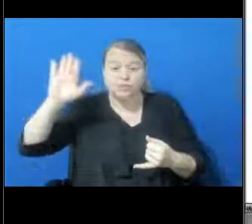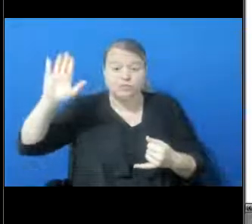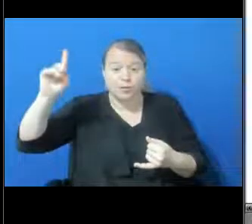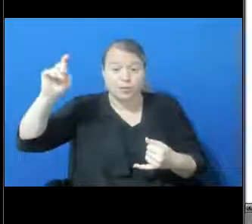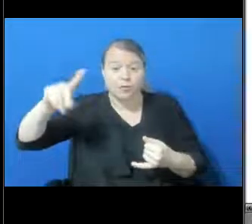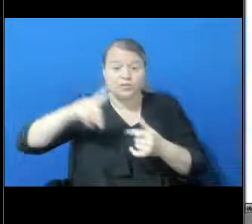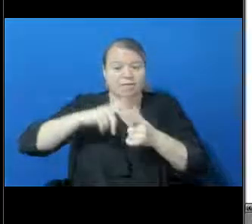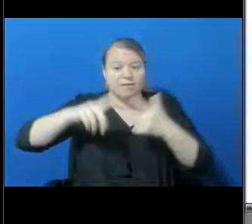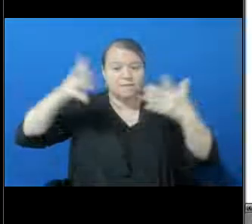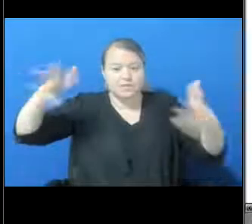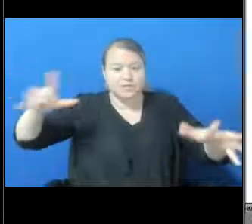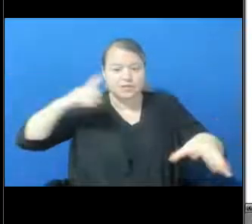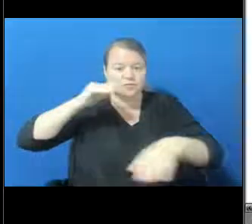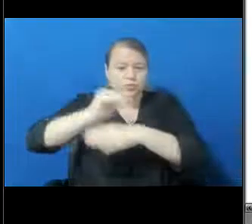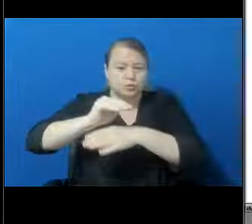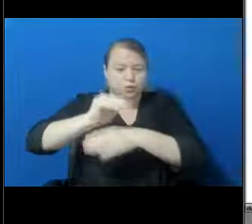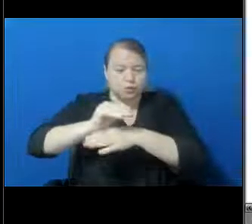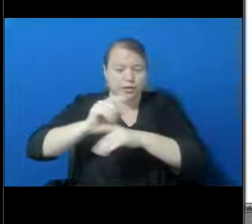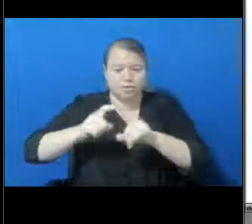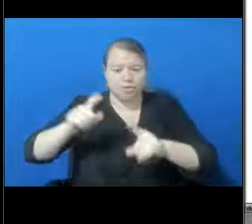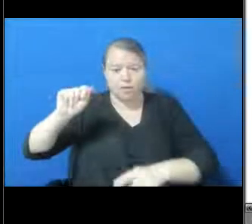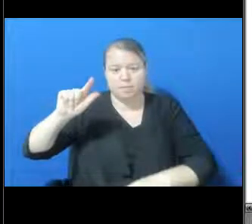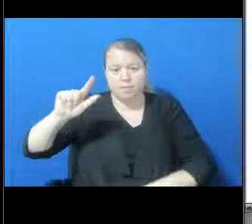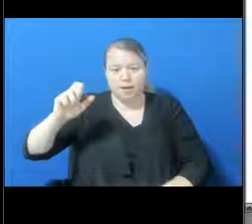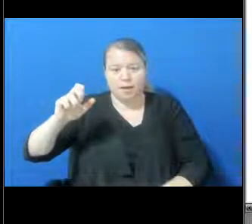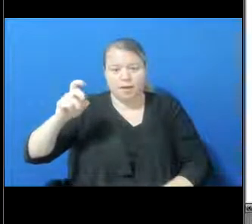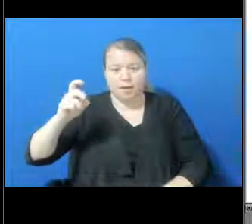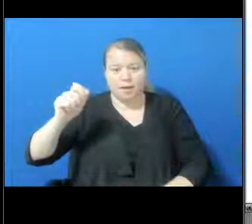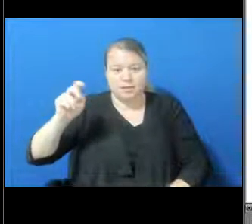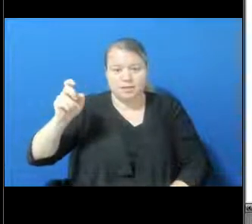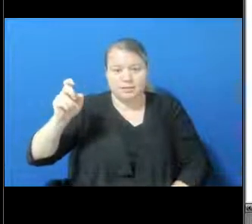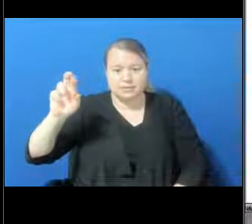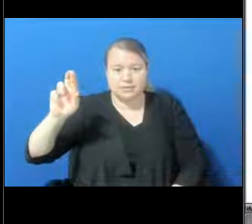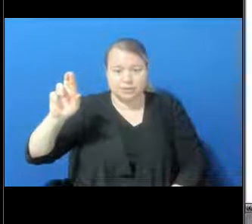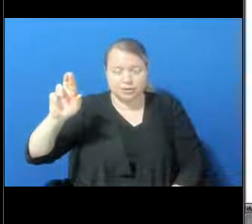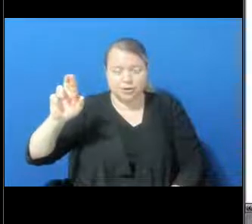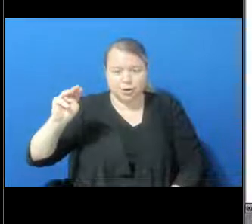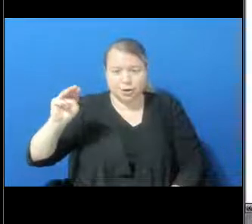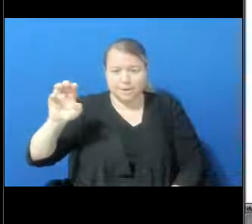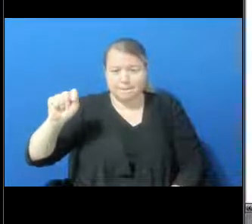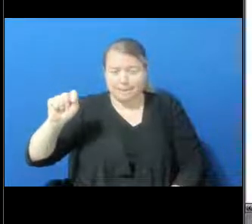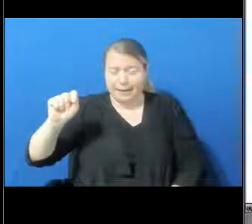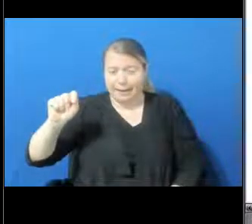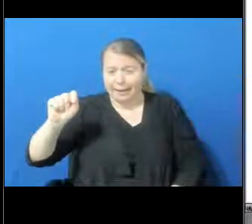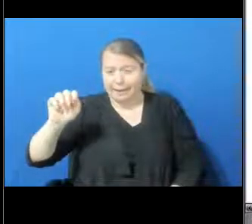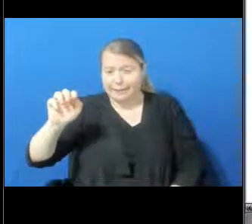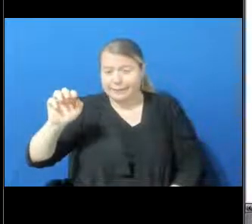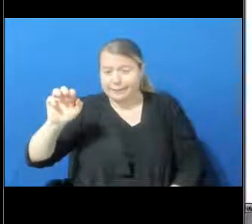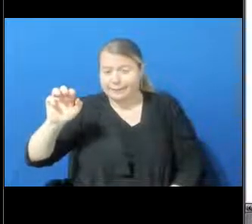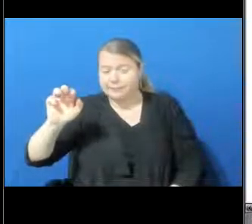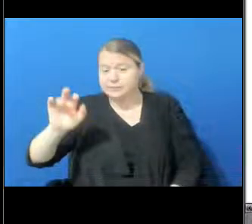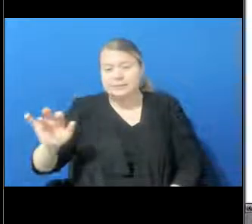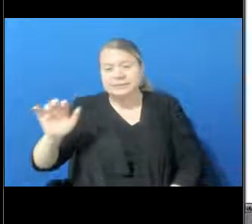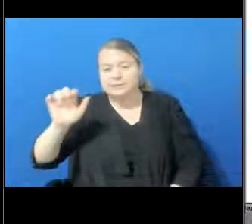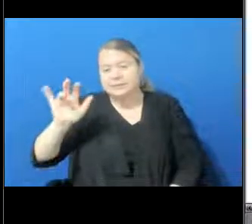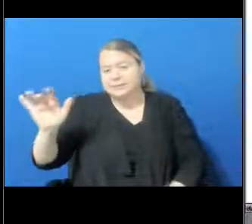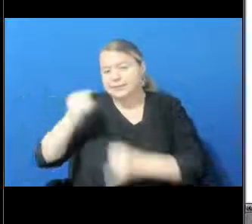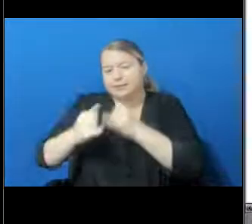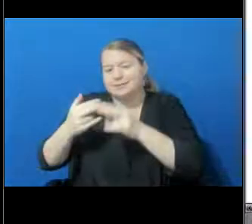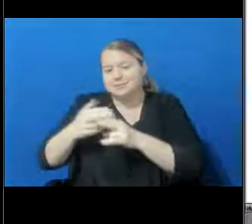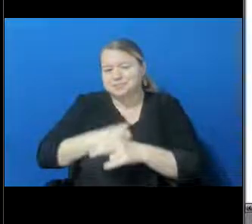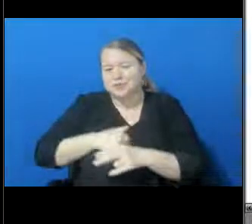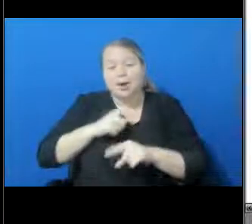tonight. It's a verbal question from Alexander Medvedev. Alexander, we're going to unmute you now,